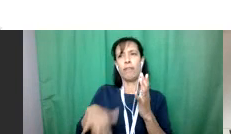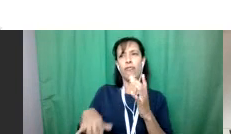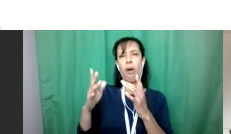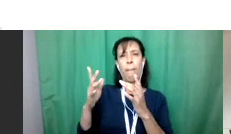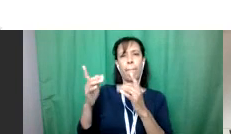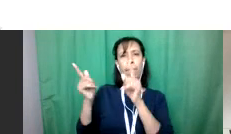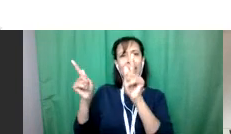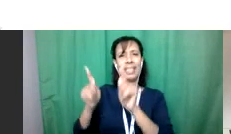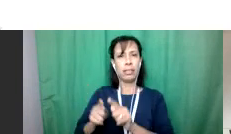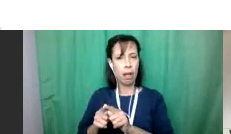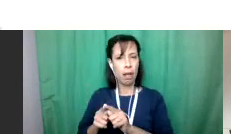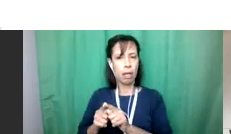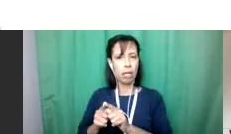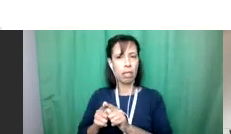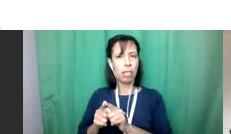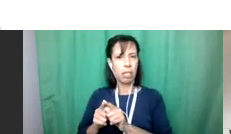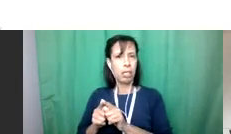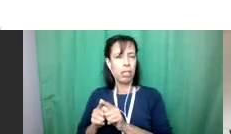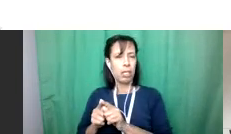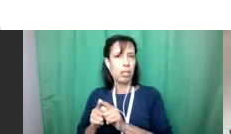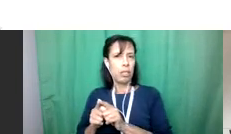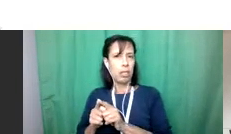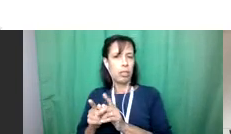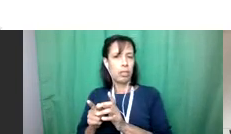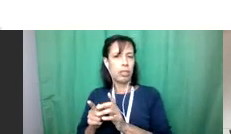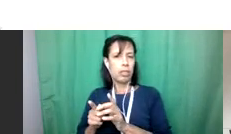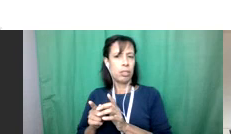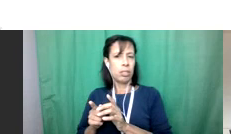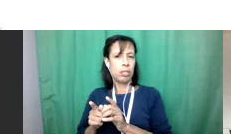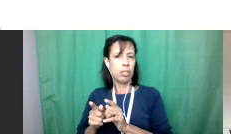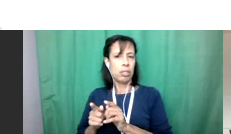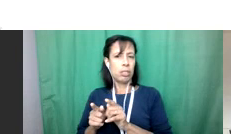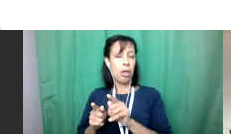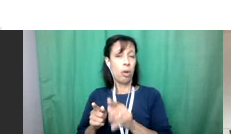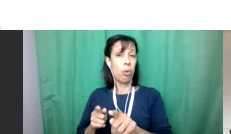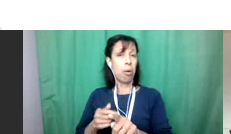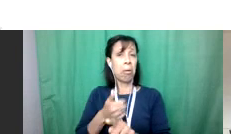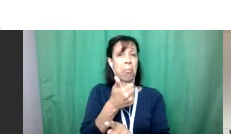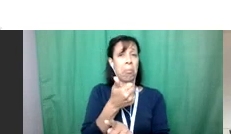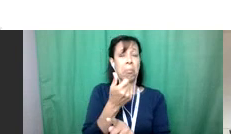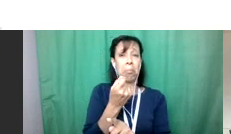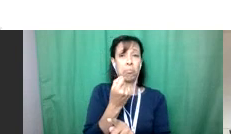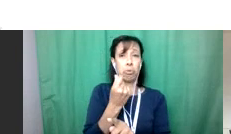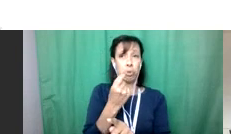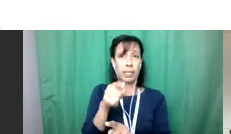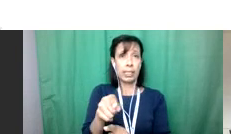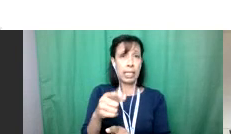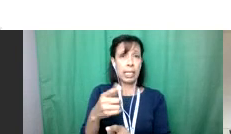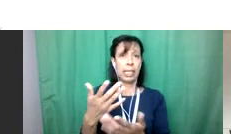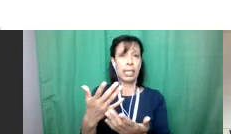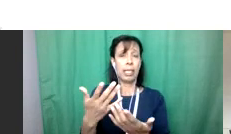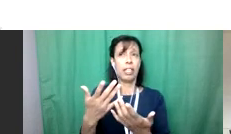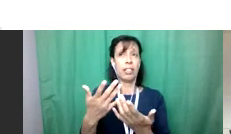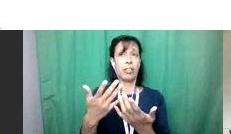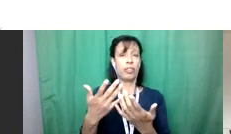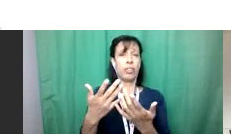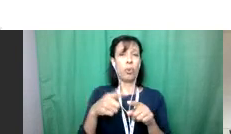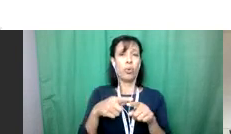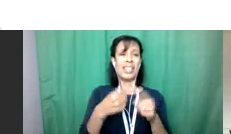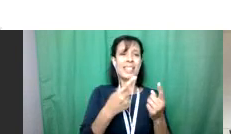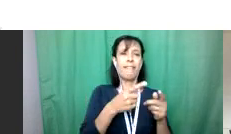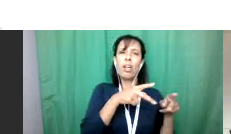you might explore is kind of differences in approaches in different countries, and that might be relevant for you to draw on the research that's carried out in